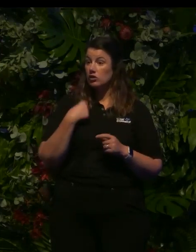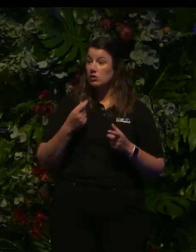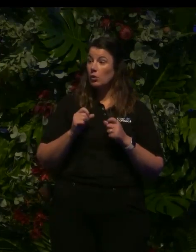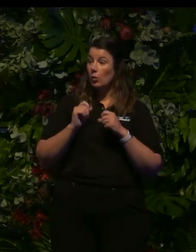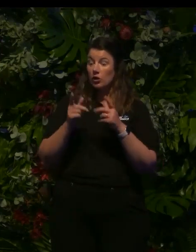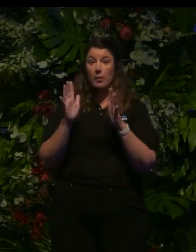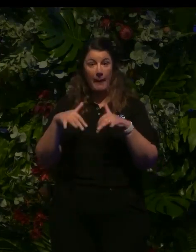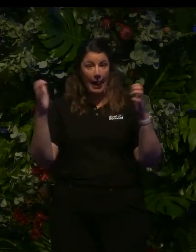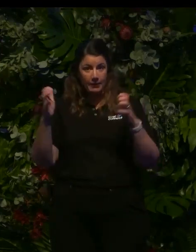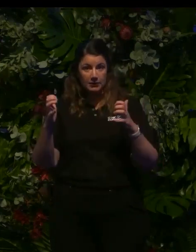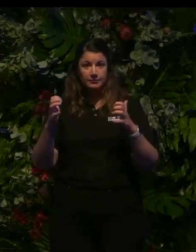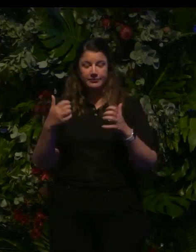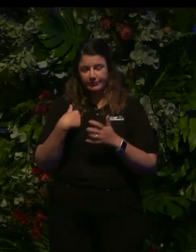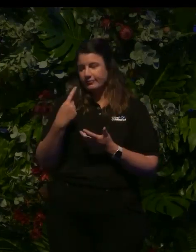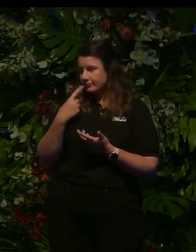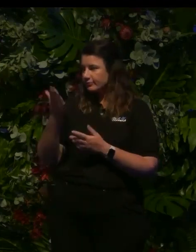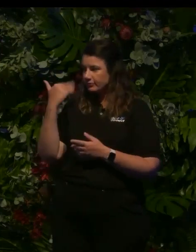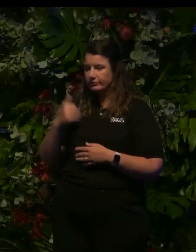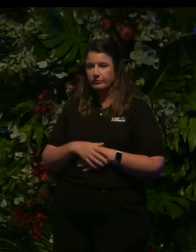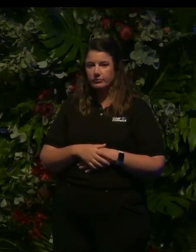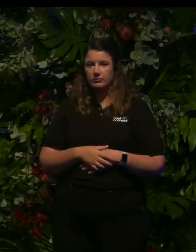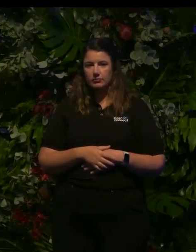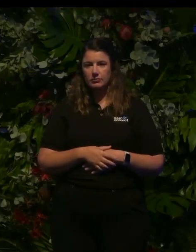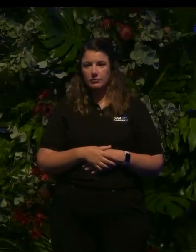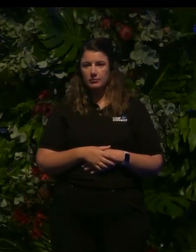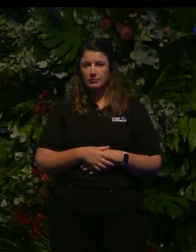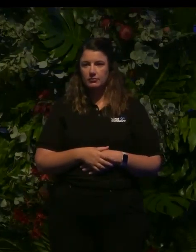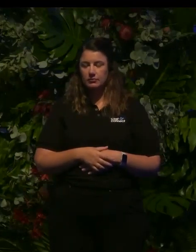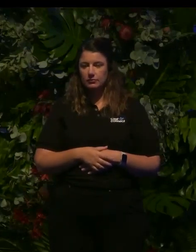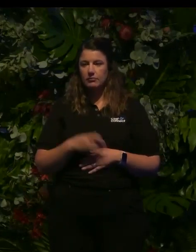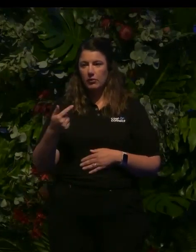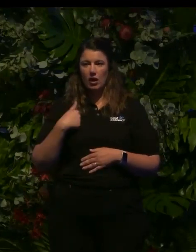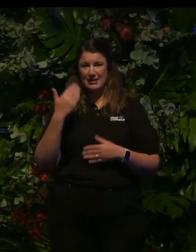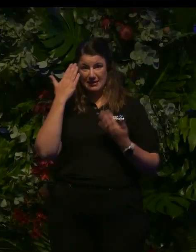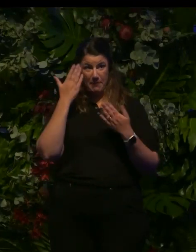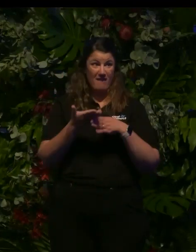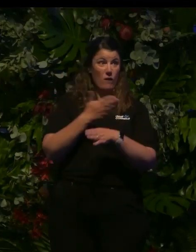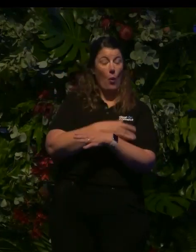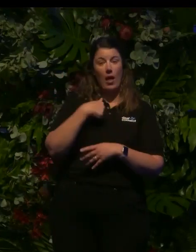the parliament in Switzerland. As I told you, I was never very aware about the politician